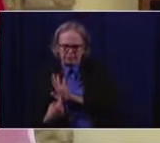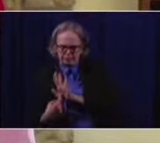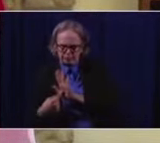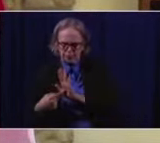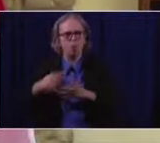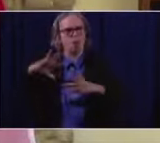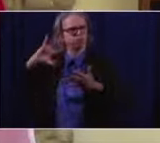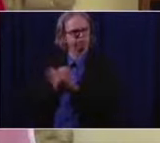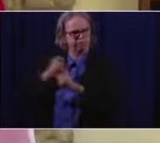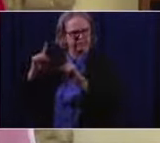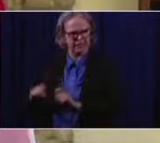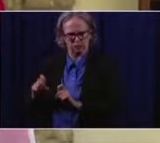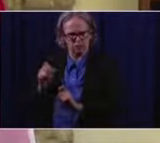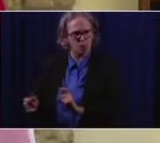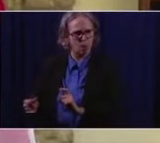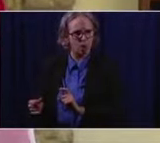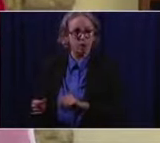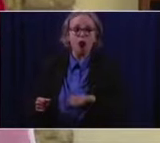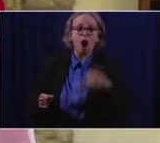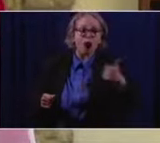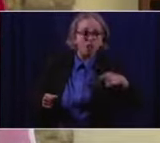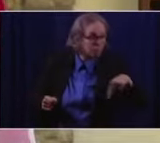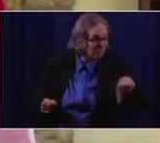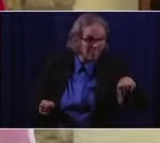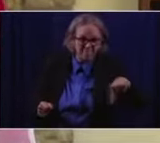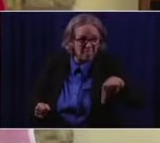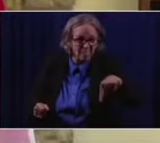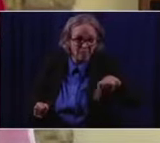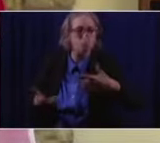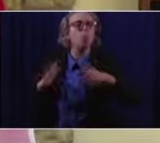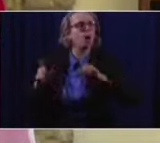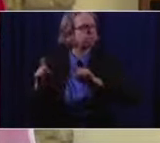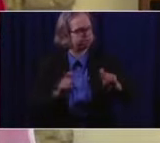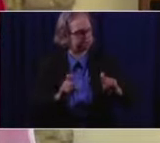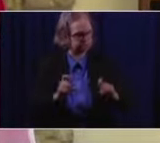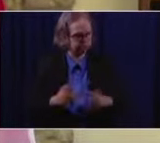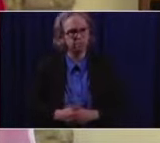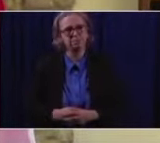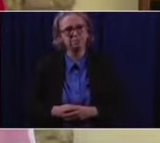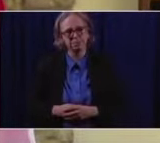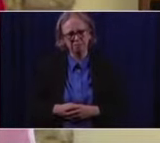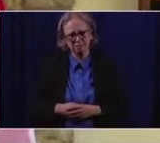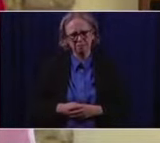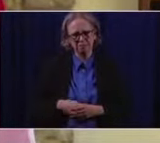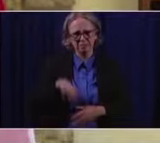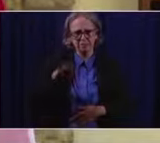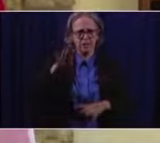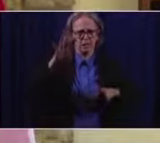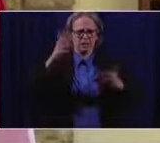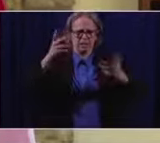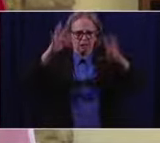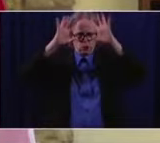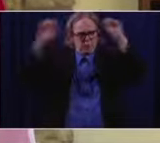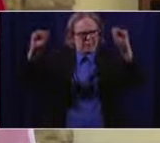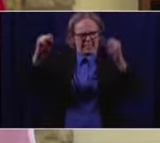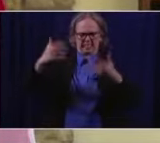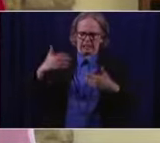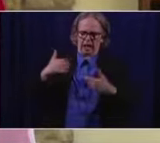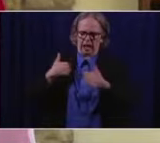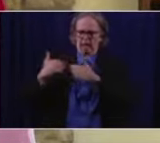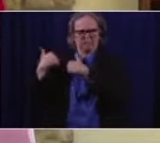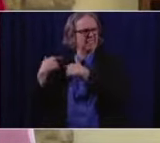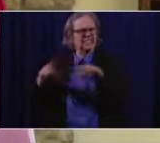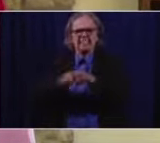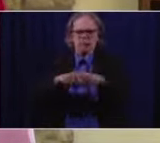question that many superintendents have raised to us. And they've said, Sally's sitting here, turns out that she's